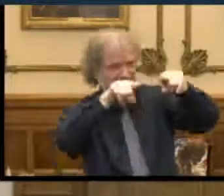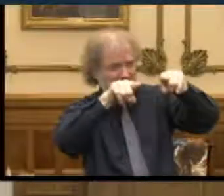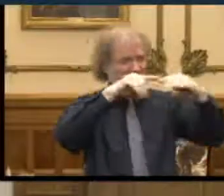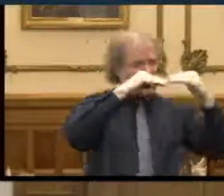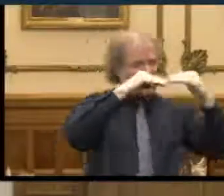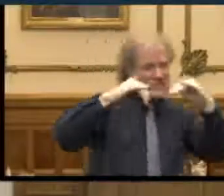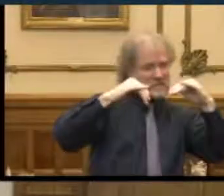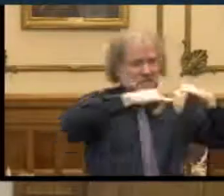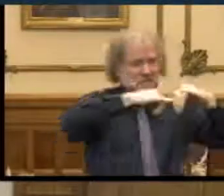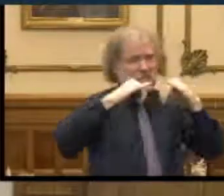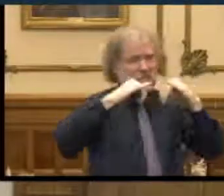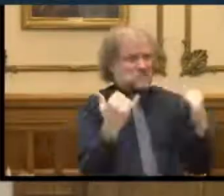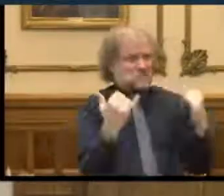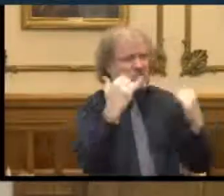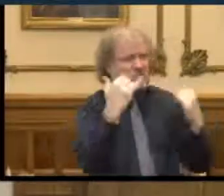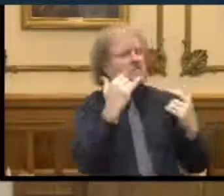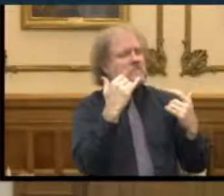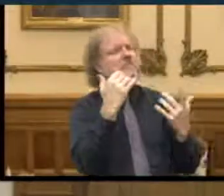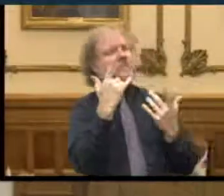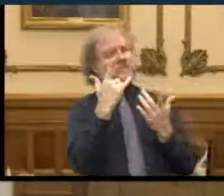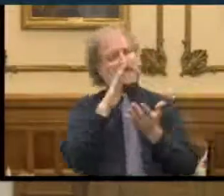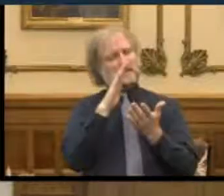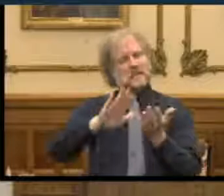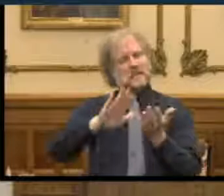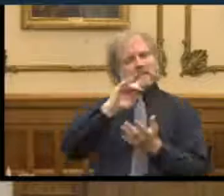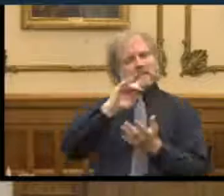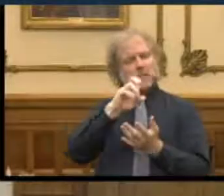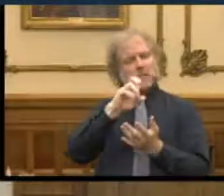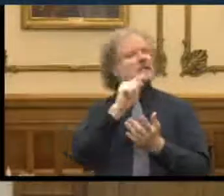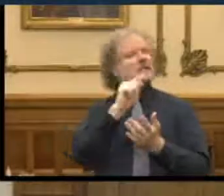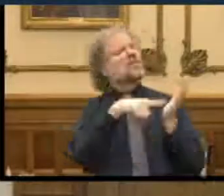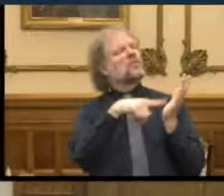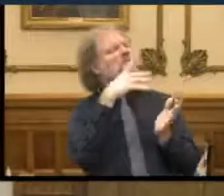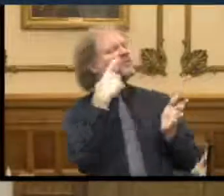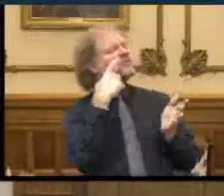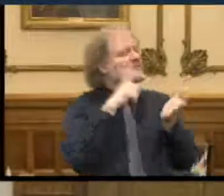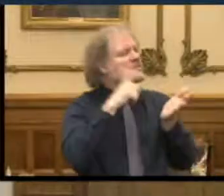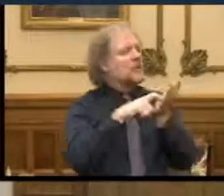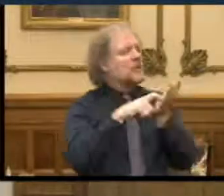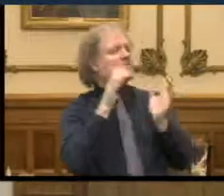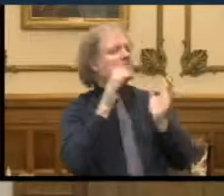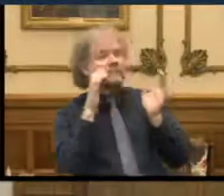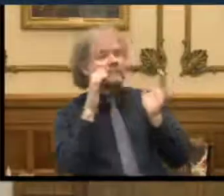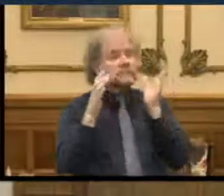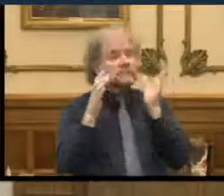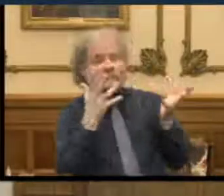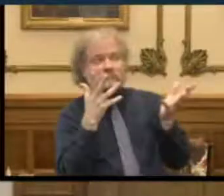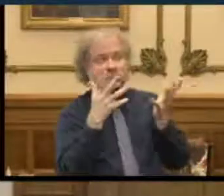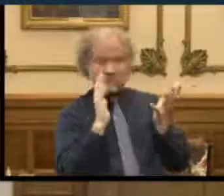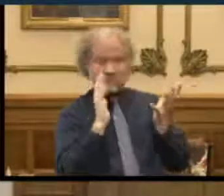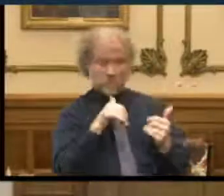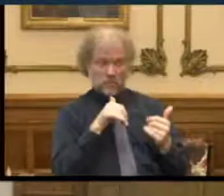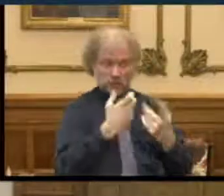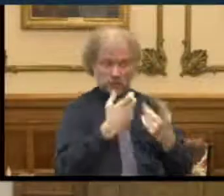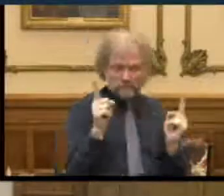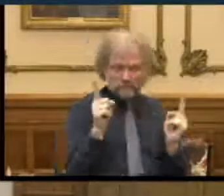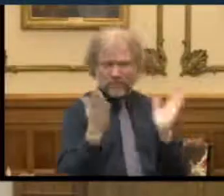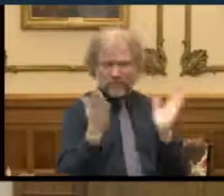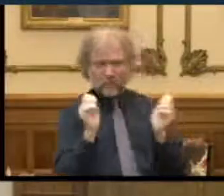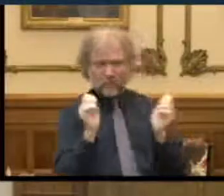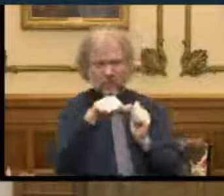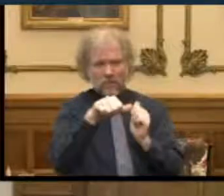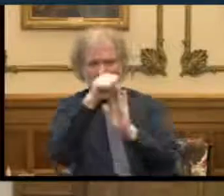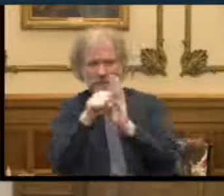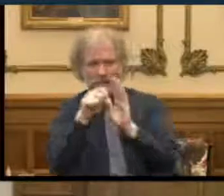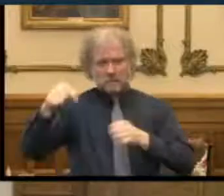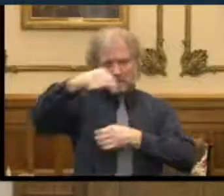level playing field right now in the Midwest? Or what is it you're hearing and seeing, and are they doing things differently?